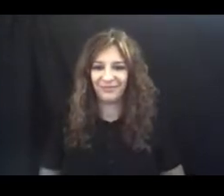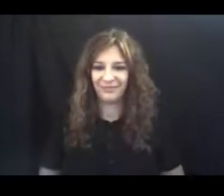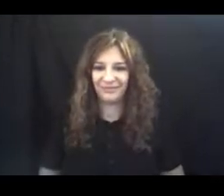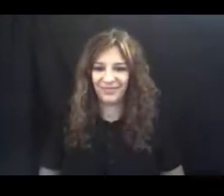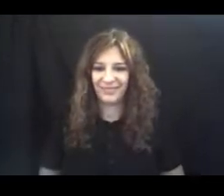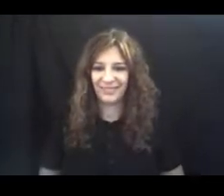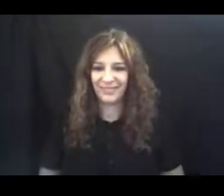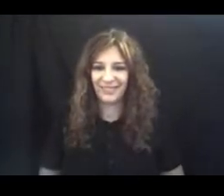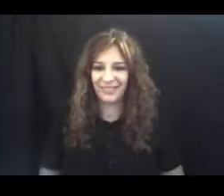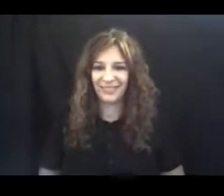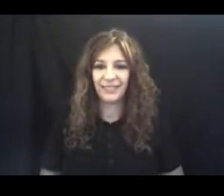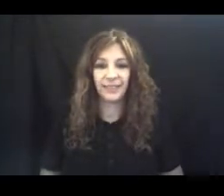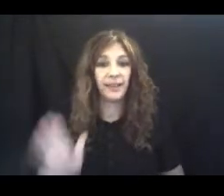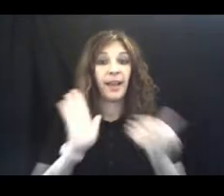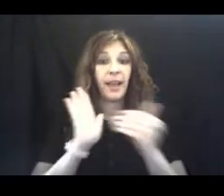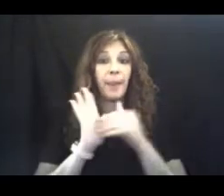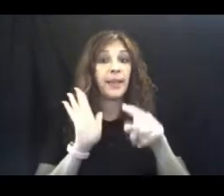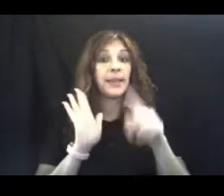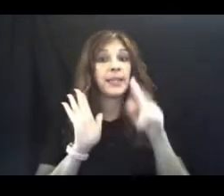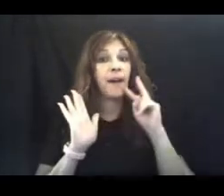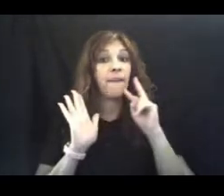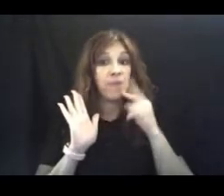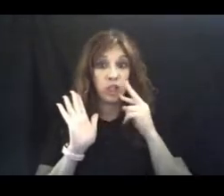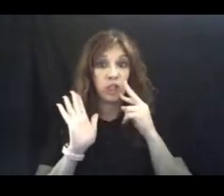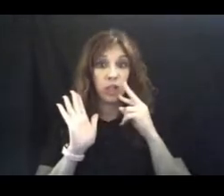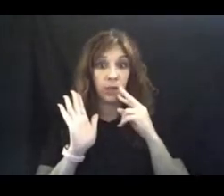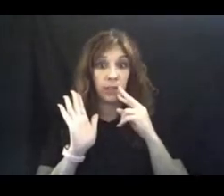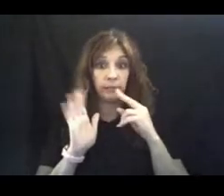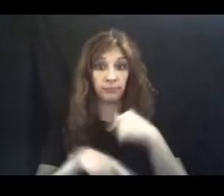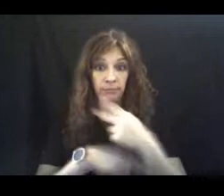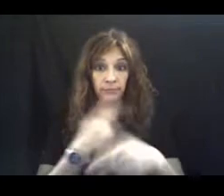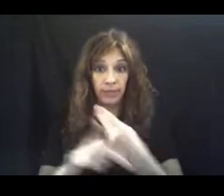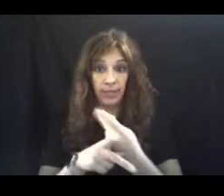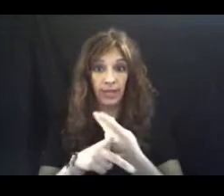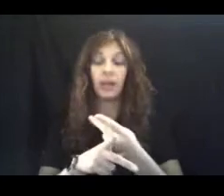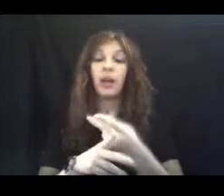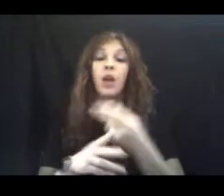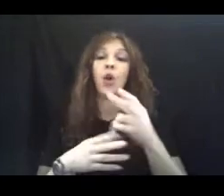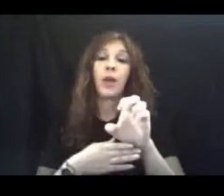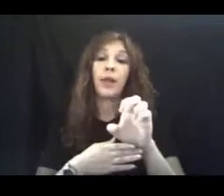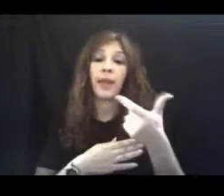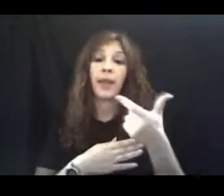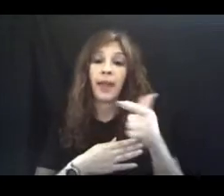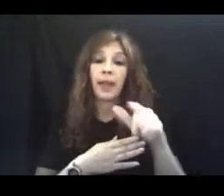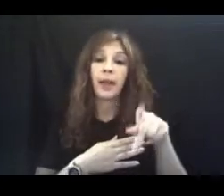So again, I made this a vegetarian version with the eggplant and cauliflower.